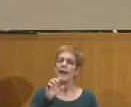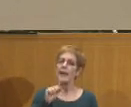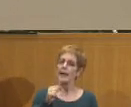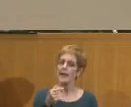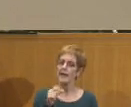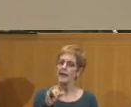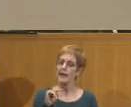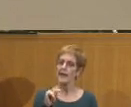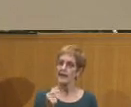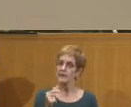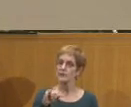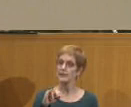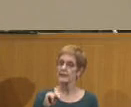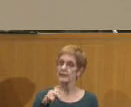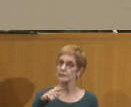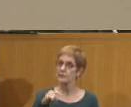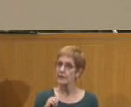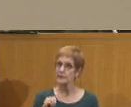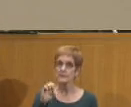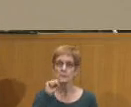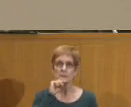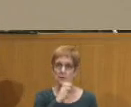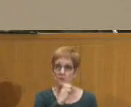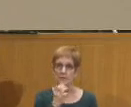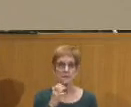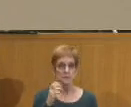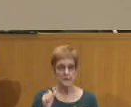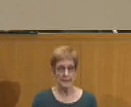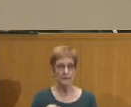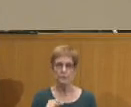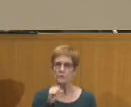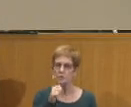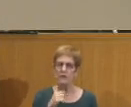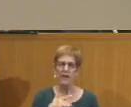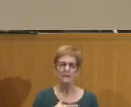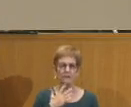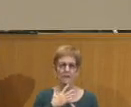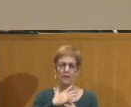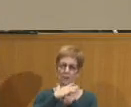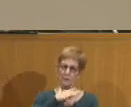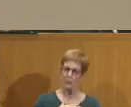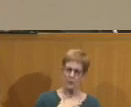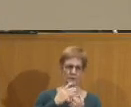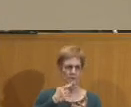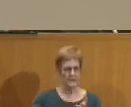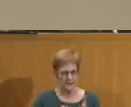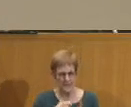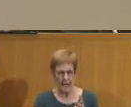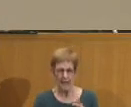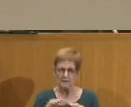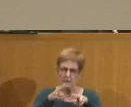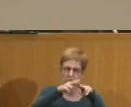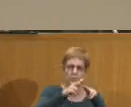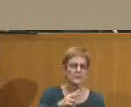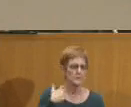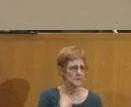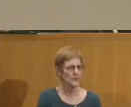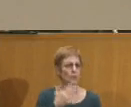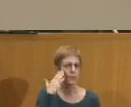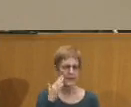and plucked me out and said, hey, you know, you could be good at this. And I like to think that I've done some good at